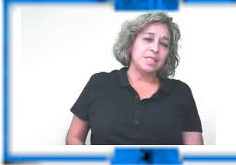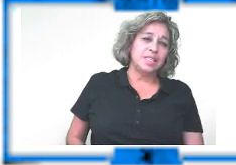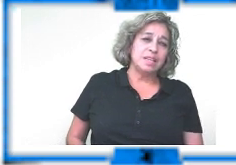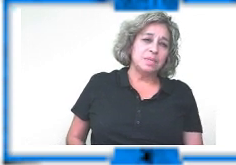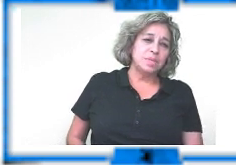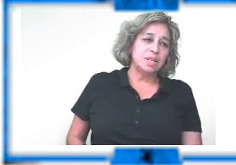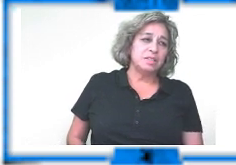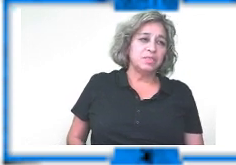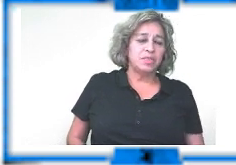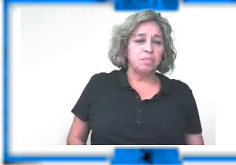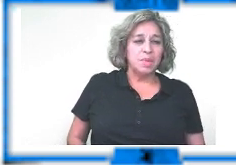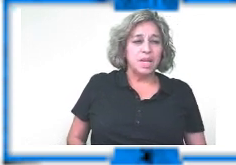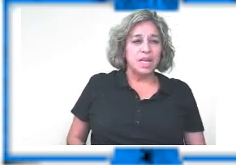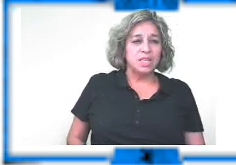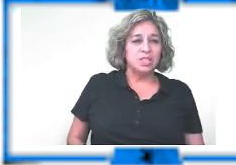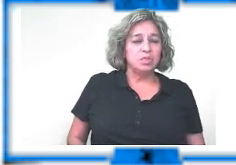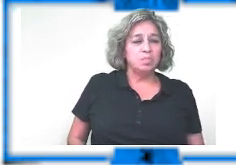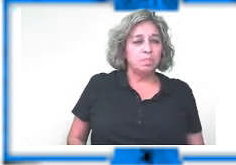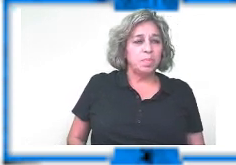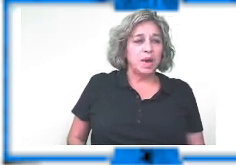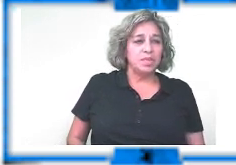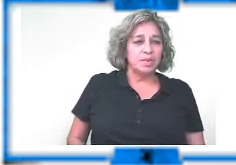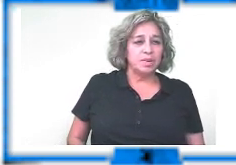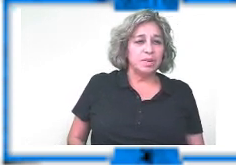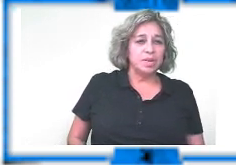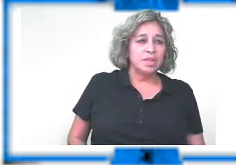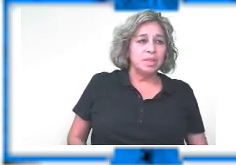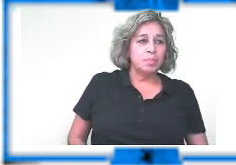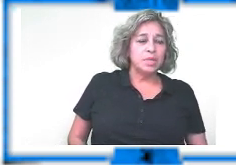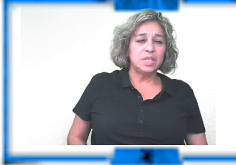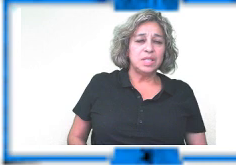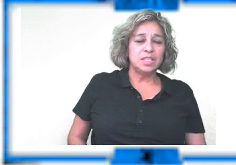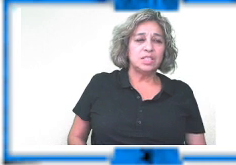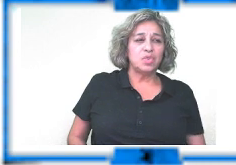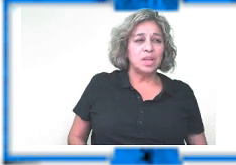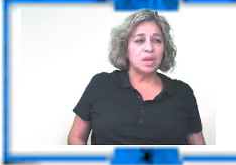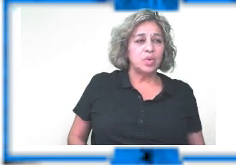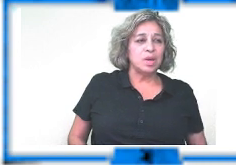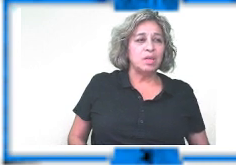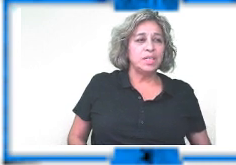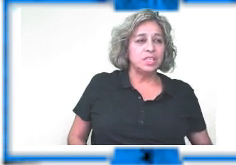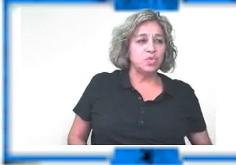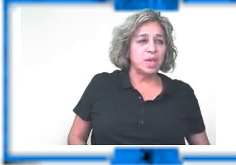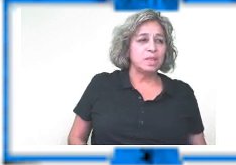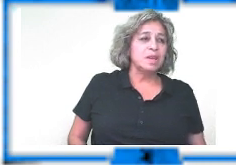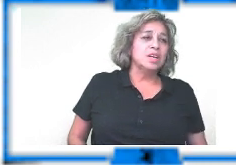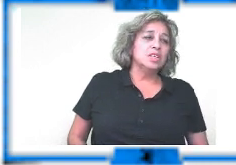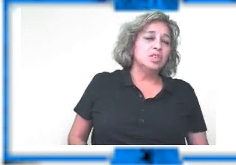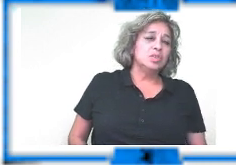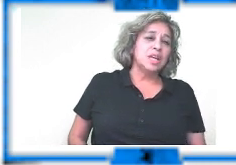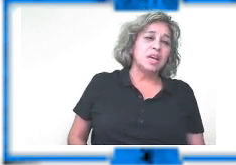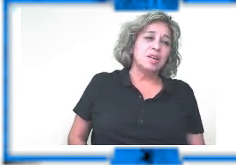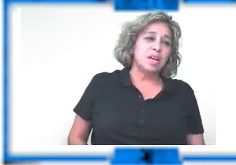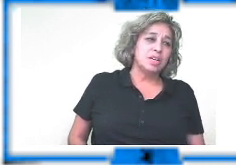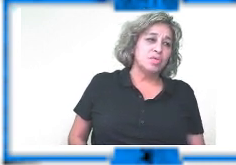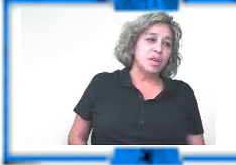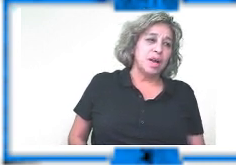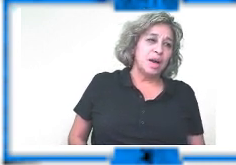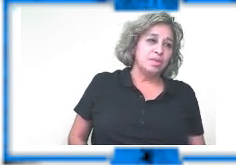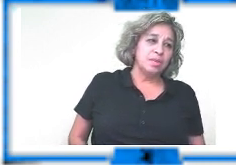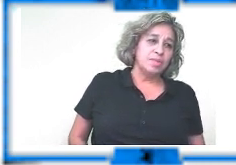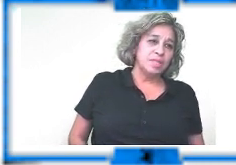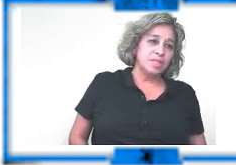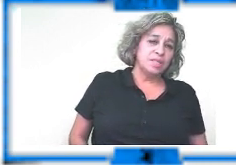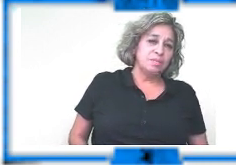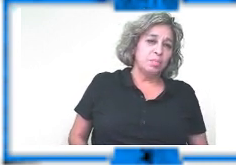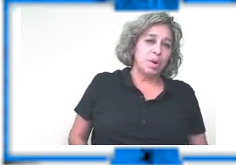that they sell themselves for money to bother the person that's struggling with all his strength to take our country